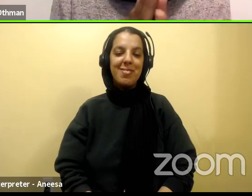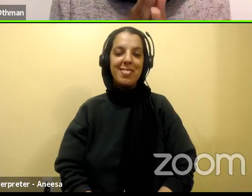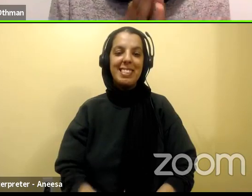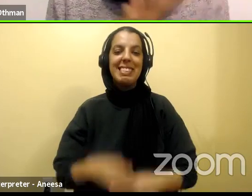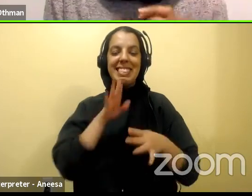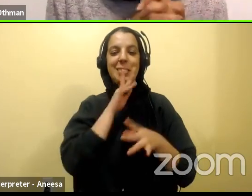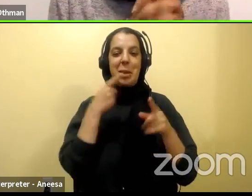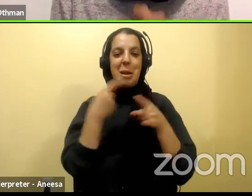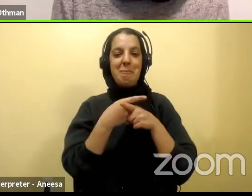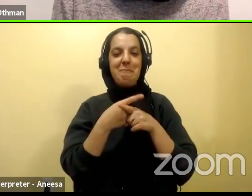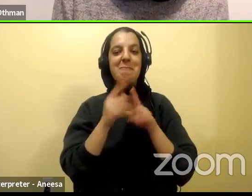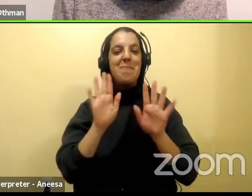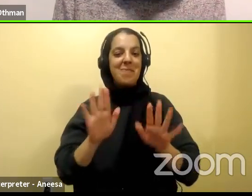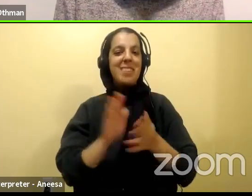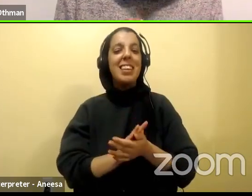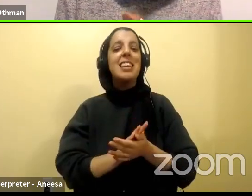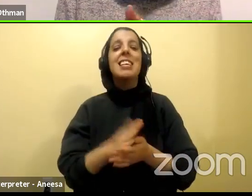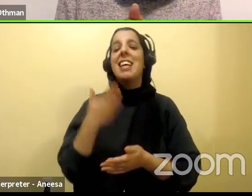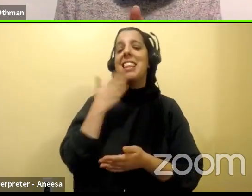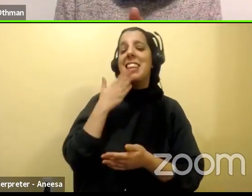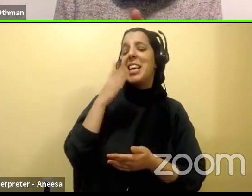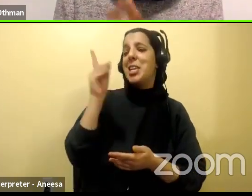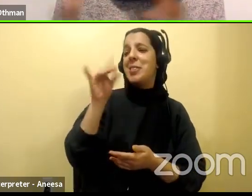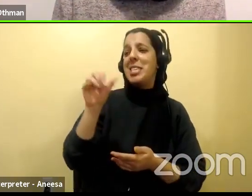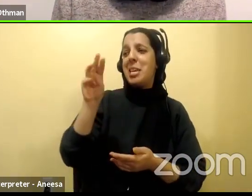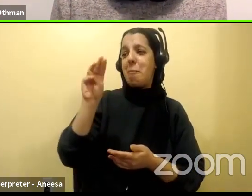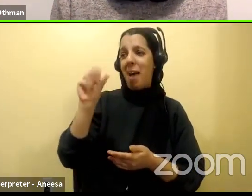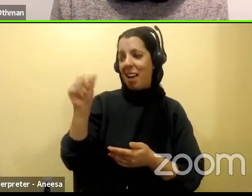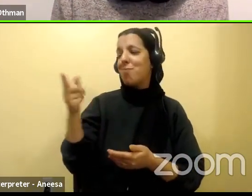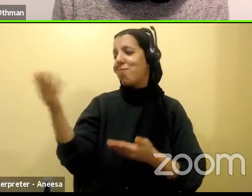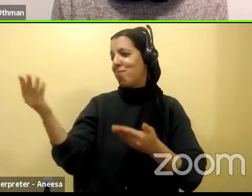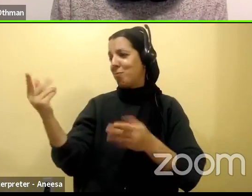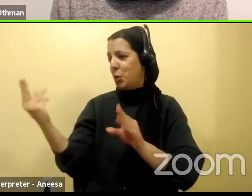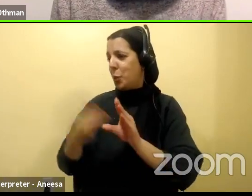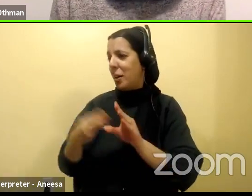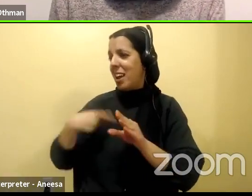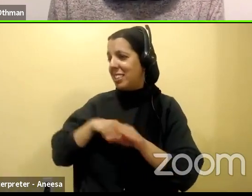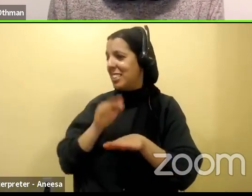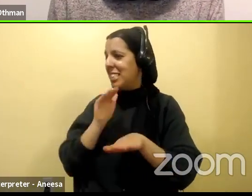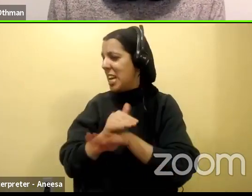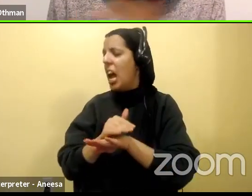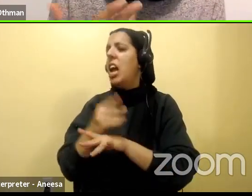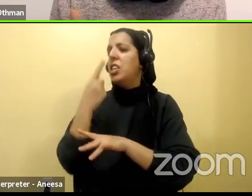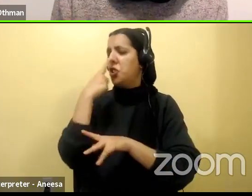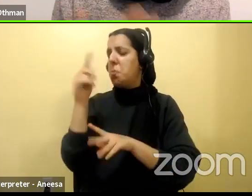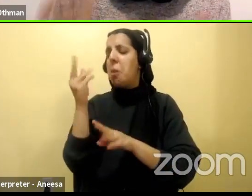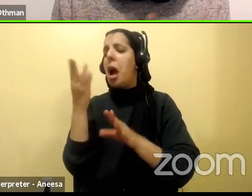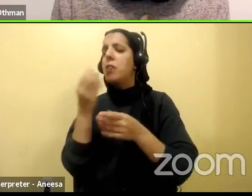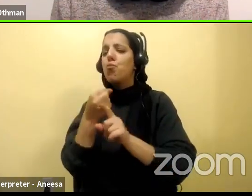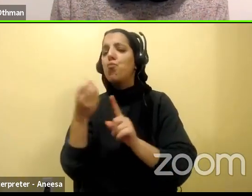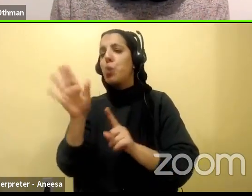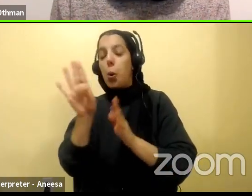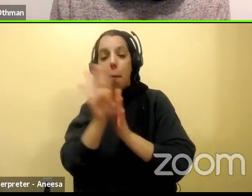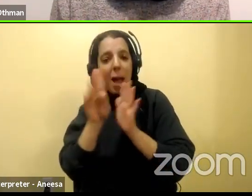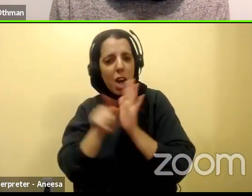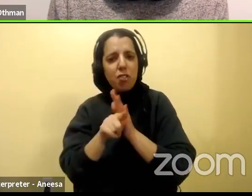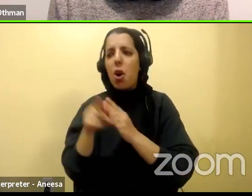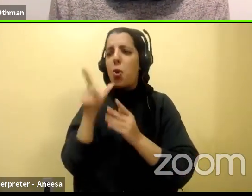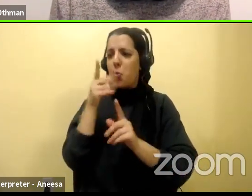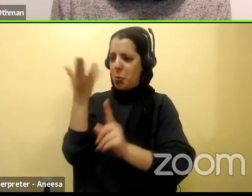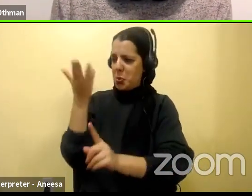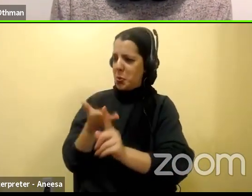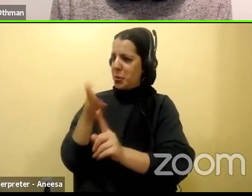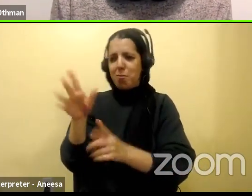Sorry. Yeah. So thank you, Dima, for joining us tonight. Tell us a little bit about yourself and your background. So who you are, what you do, and